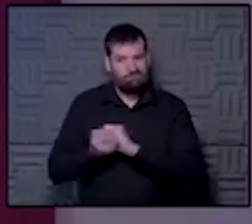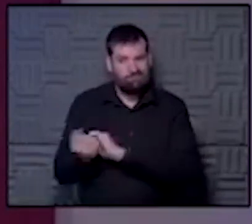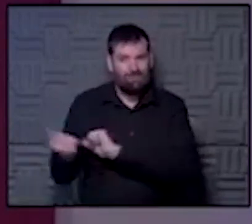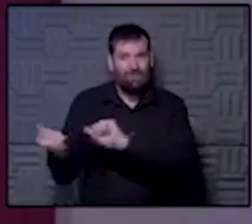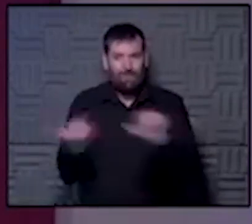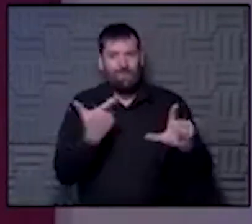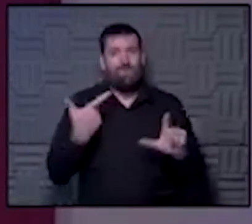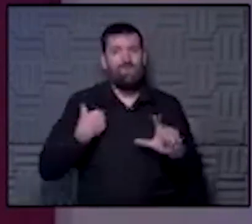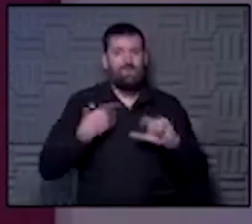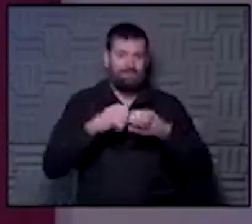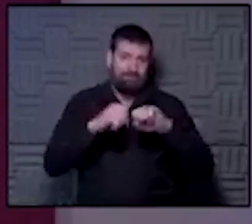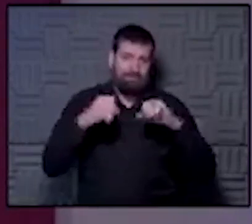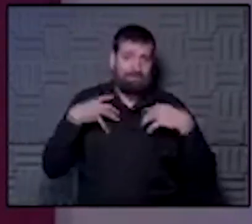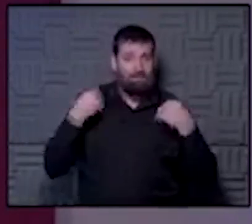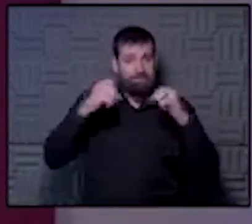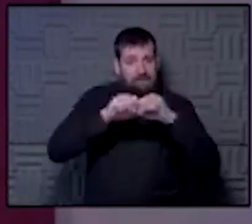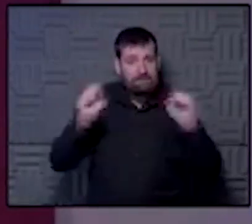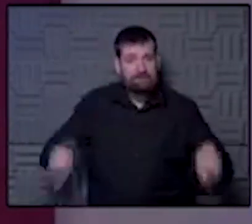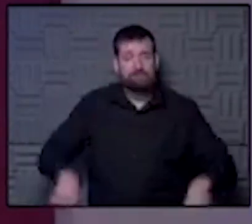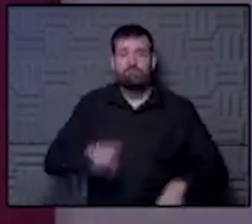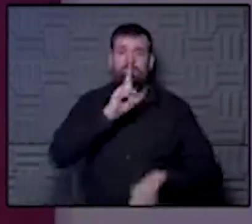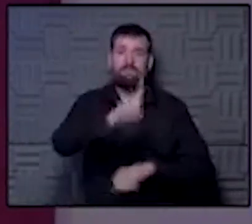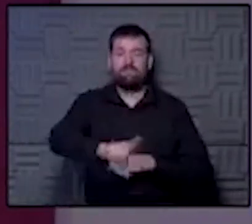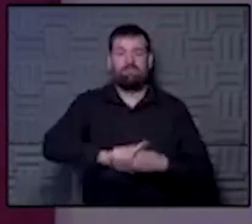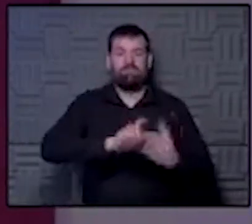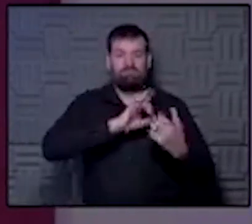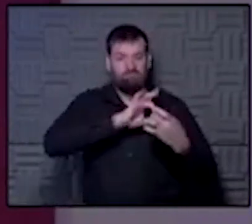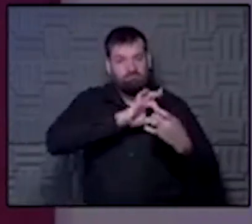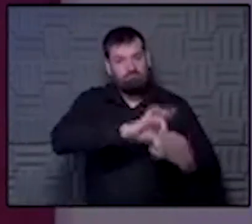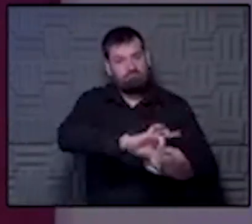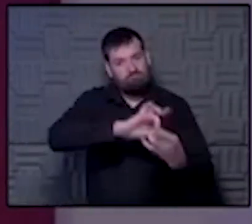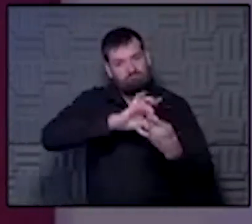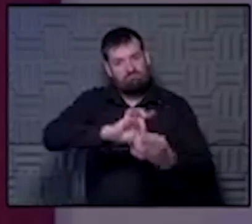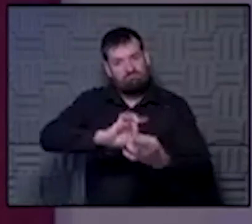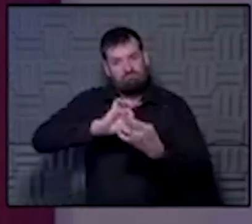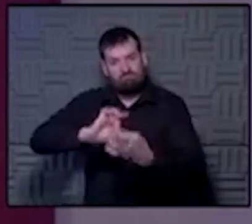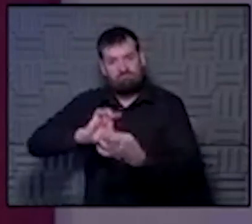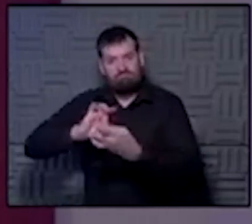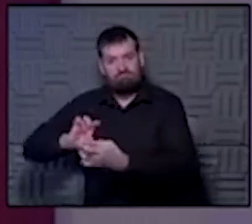within this health system has really helped us to form very meaningful